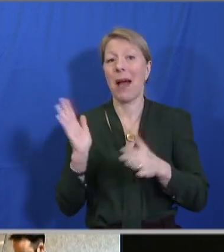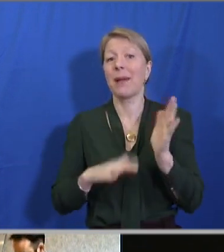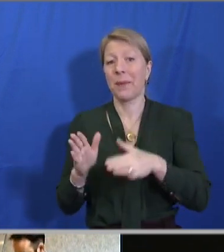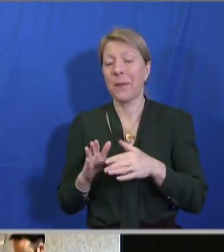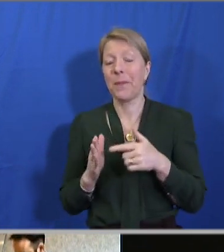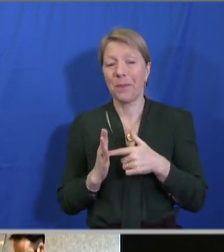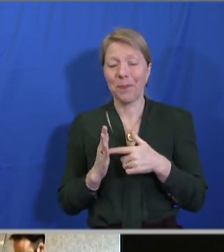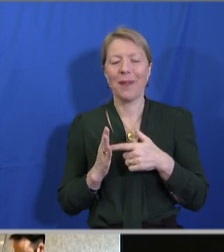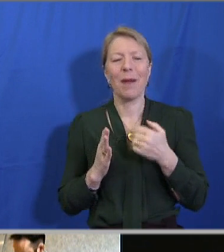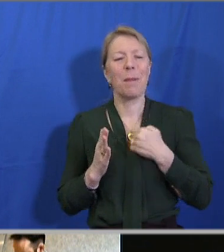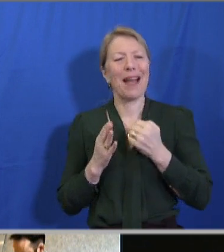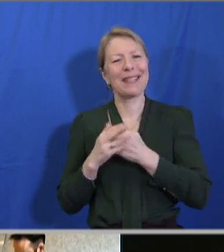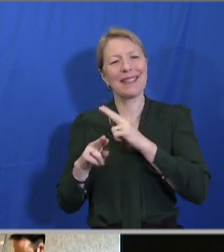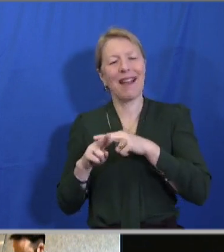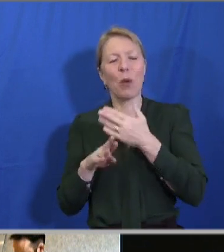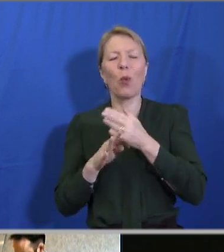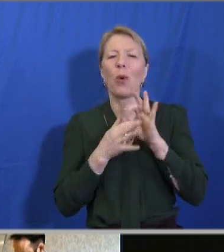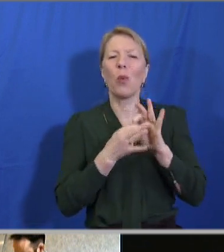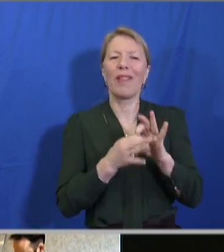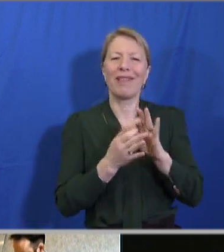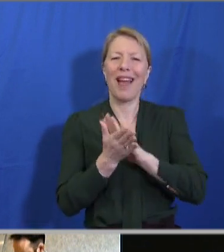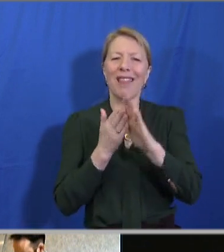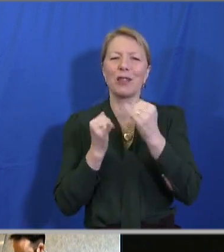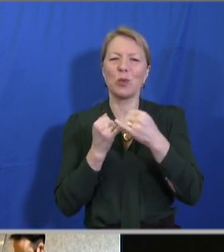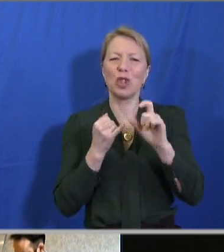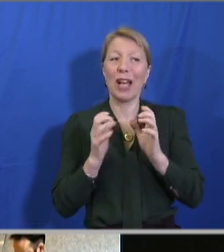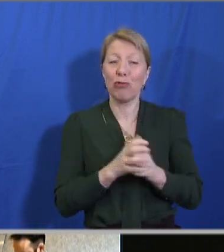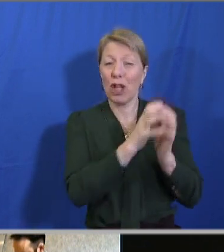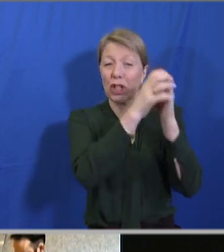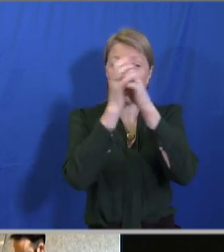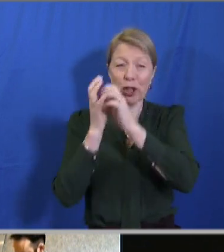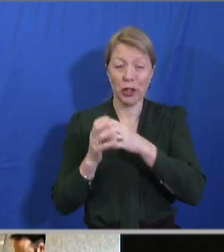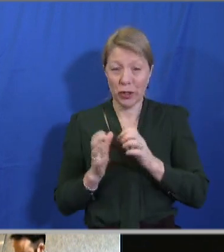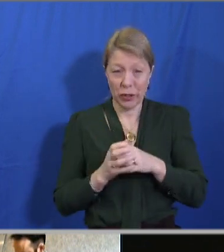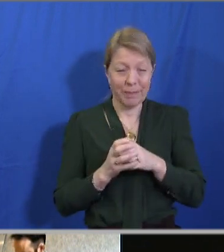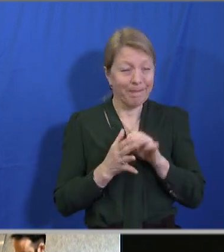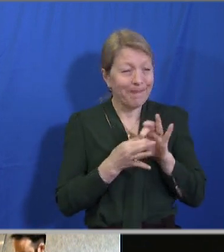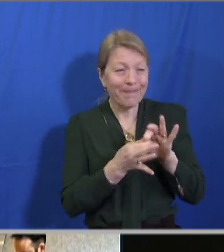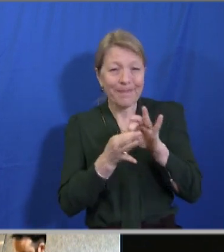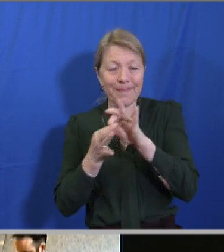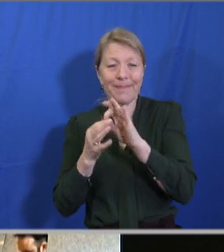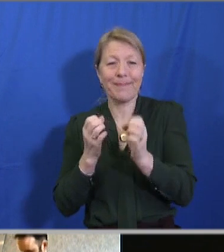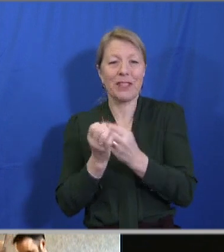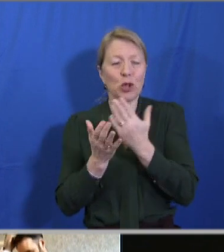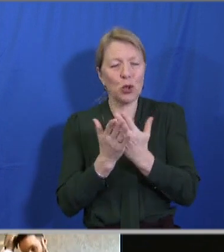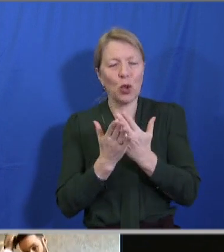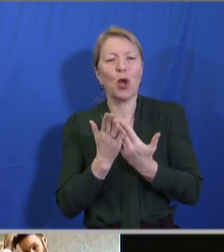Trusts have been with them to direct full implementation of that pathway. And trusts will be required to